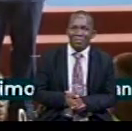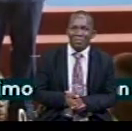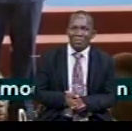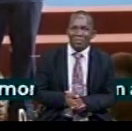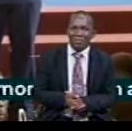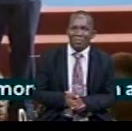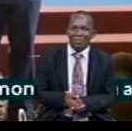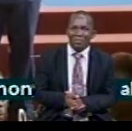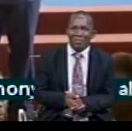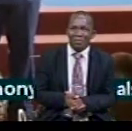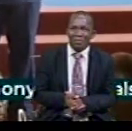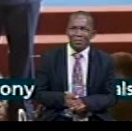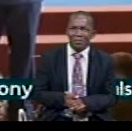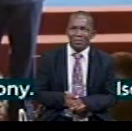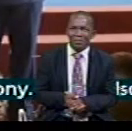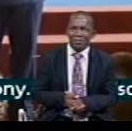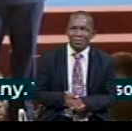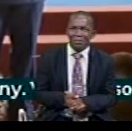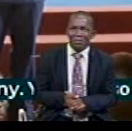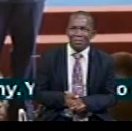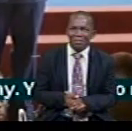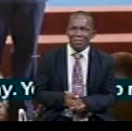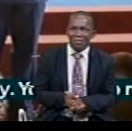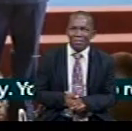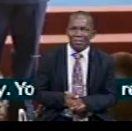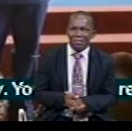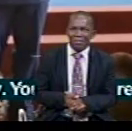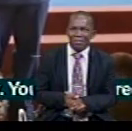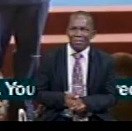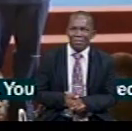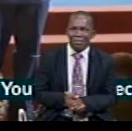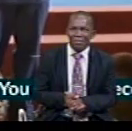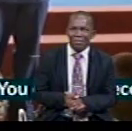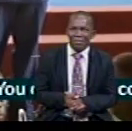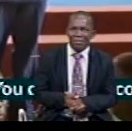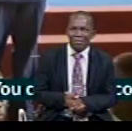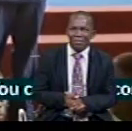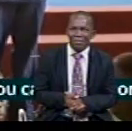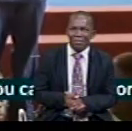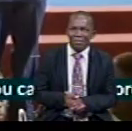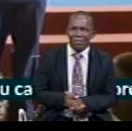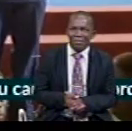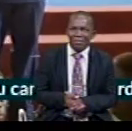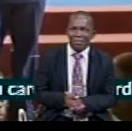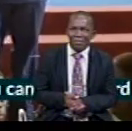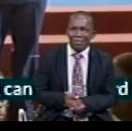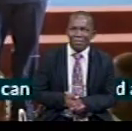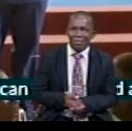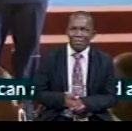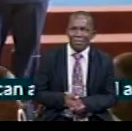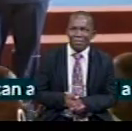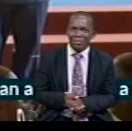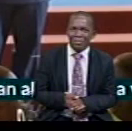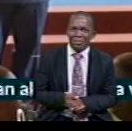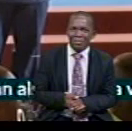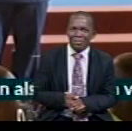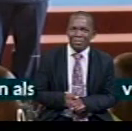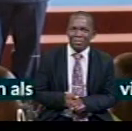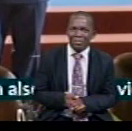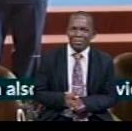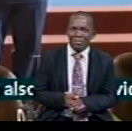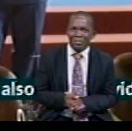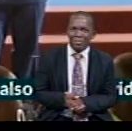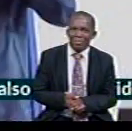ni sisi eya ni ya. Se obetumi ada de. Jesus wodi sumye bebre. Na